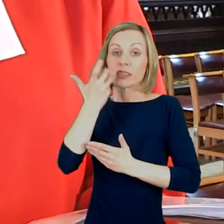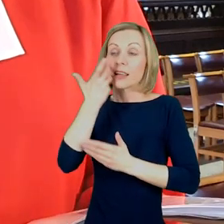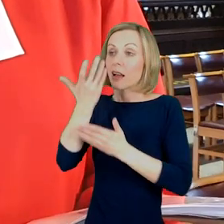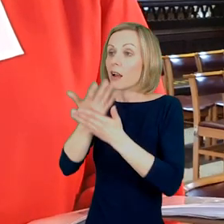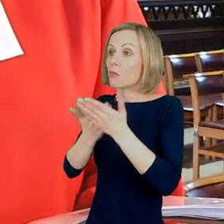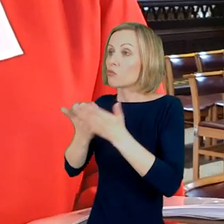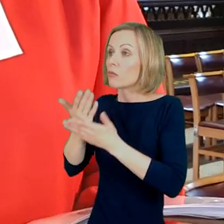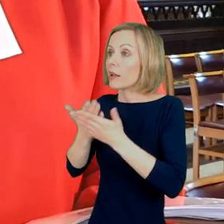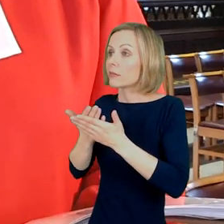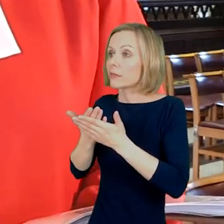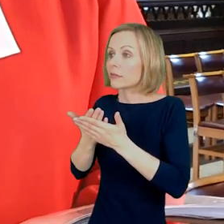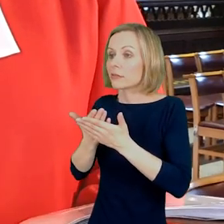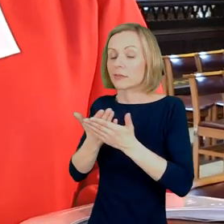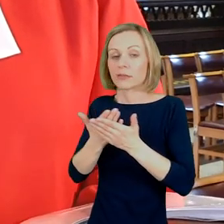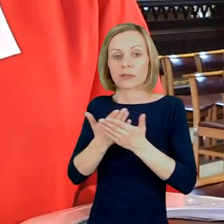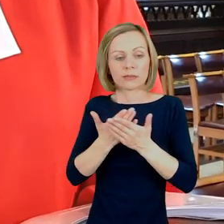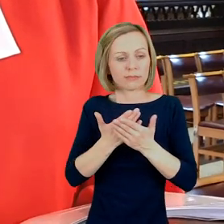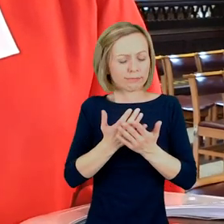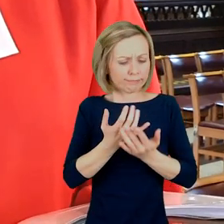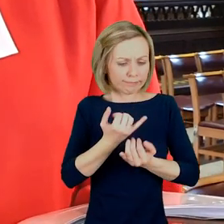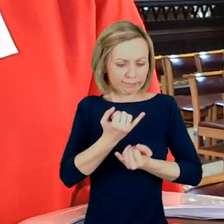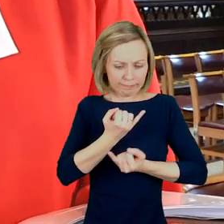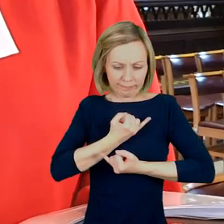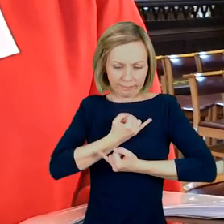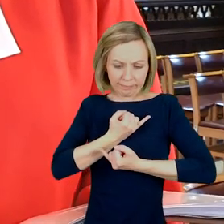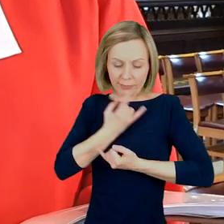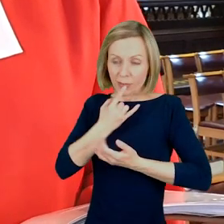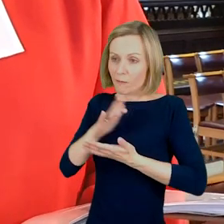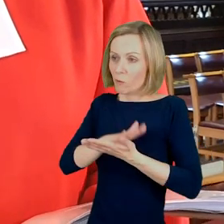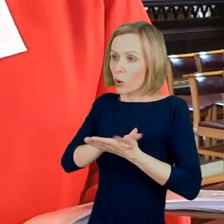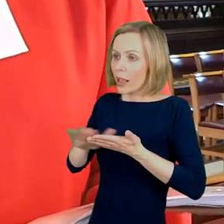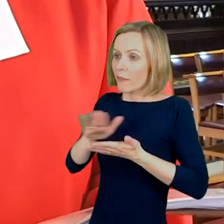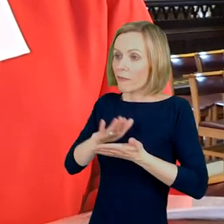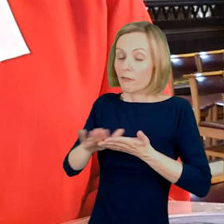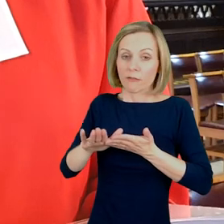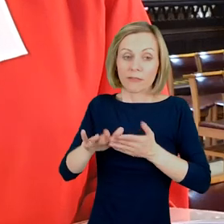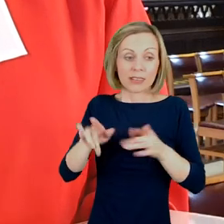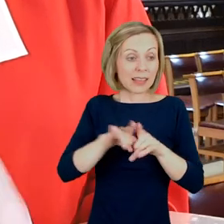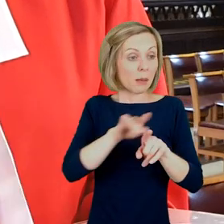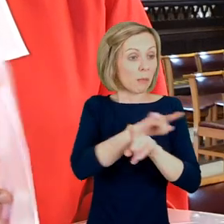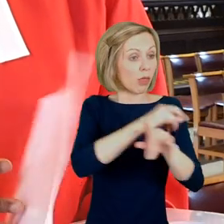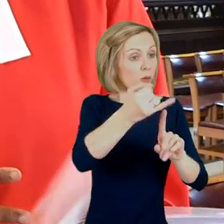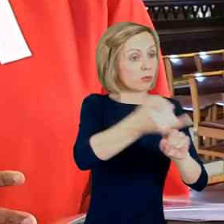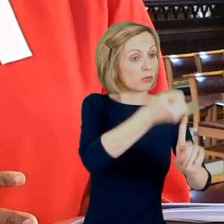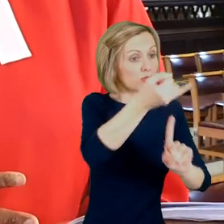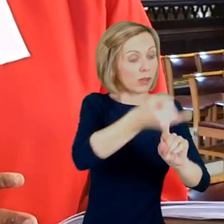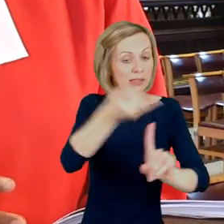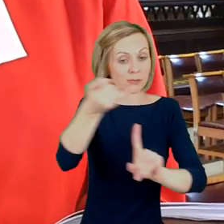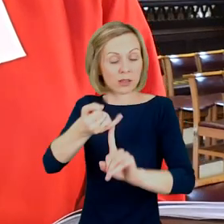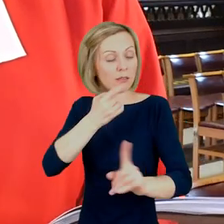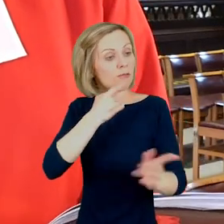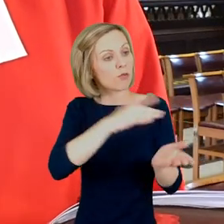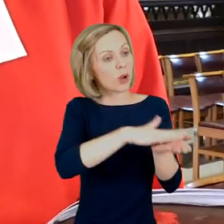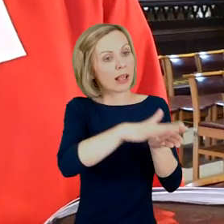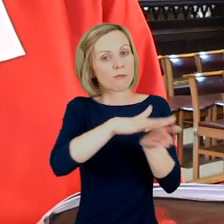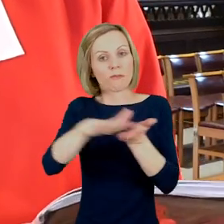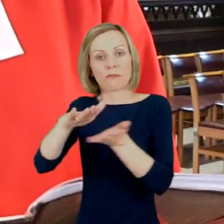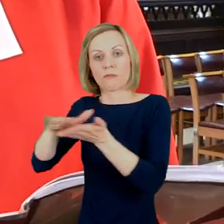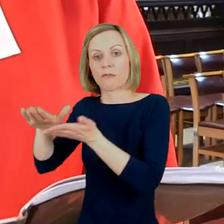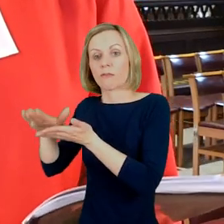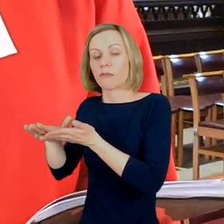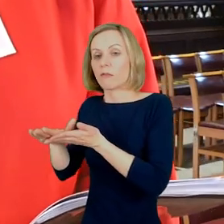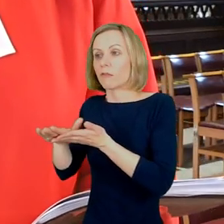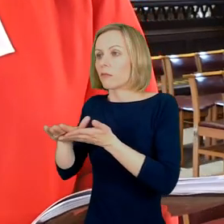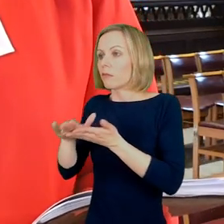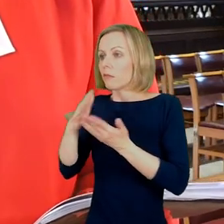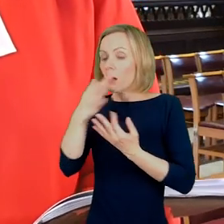our daily bread, and forgive us our trespasses, as we forgive those who trespass against us.